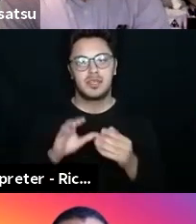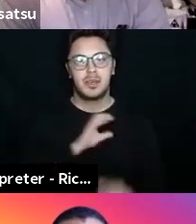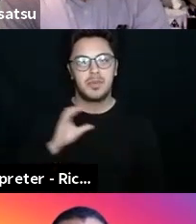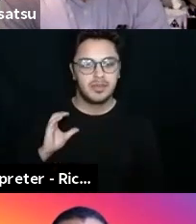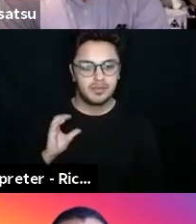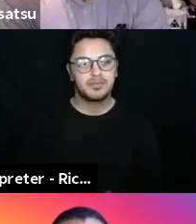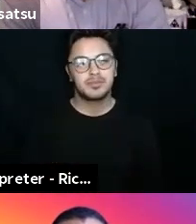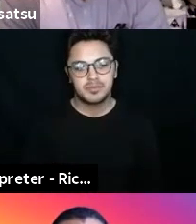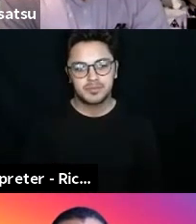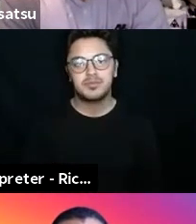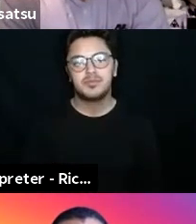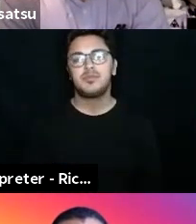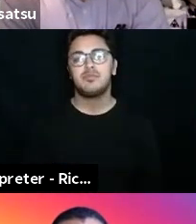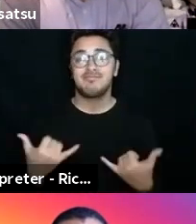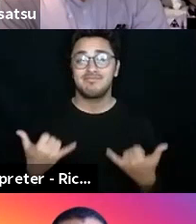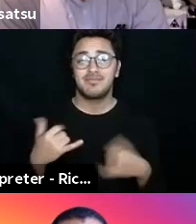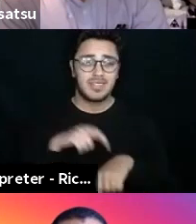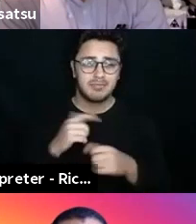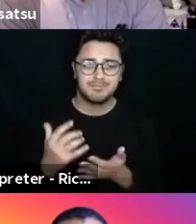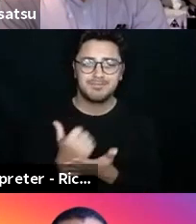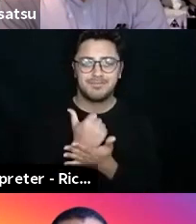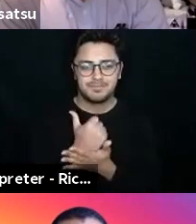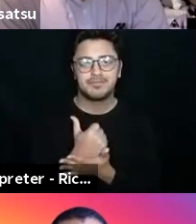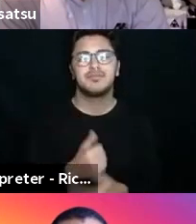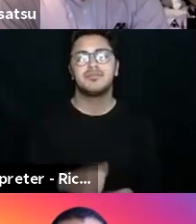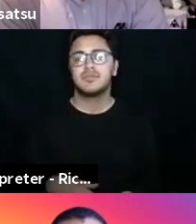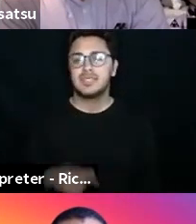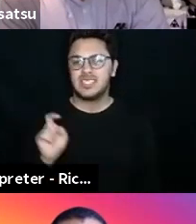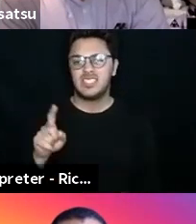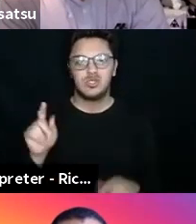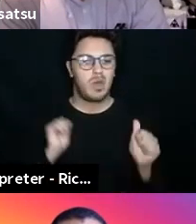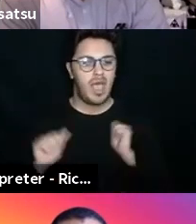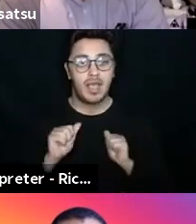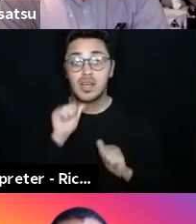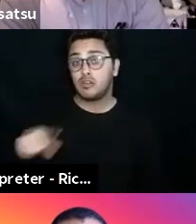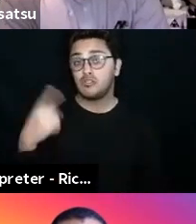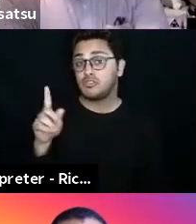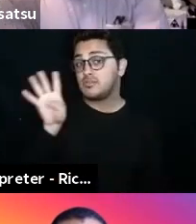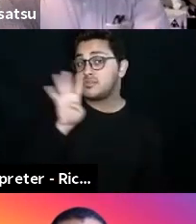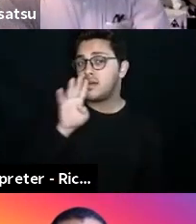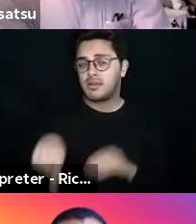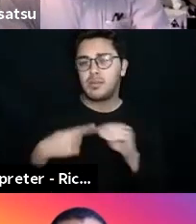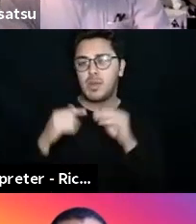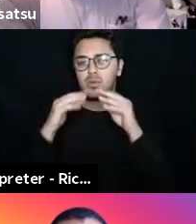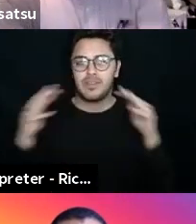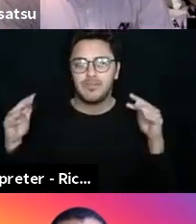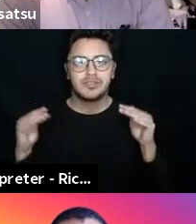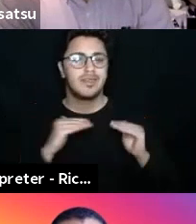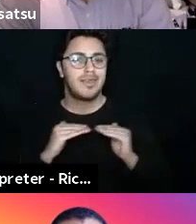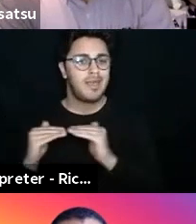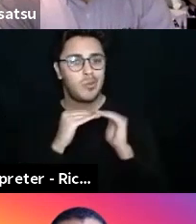this important time to elevate the urgency of a need to act, not just talk, about diversity, equity,